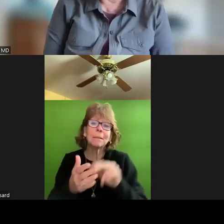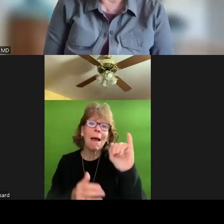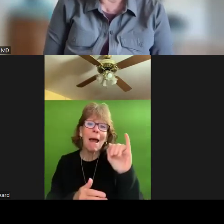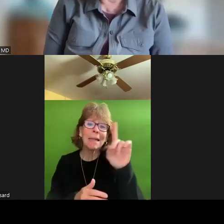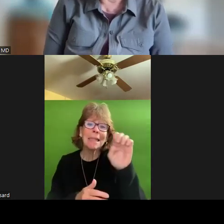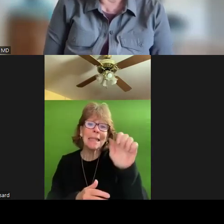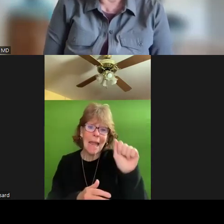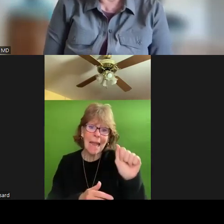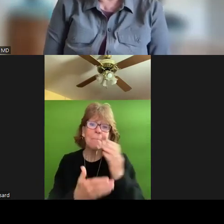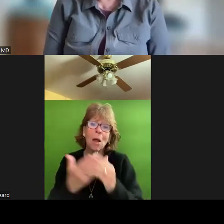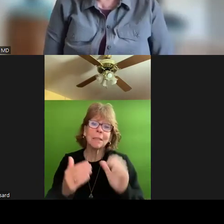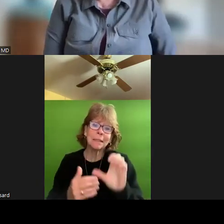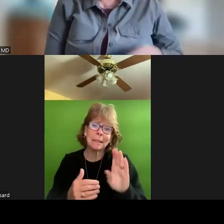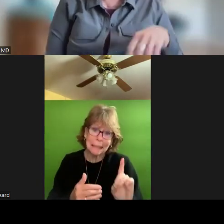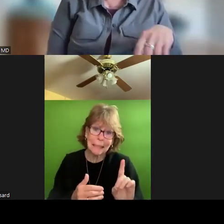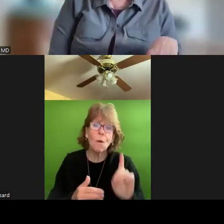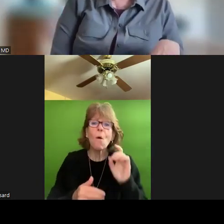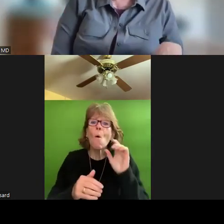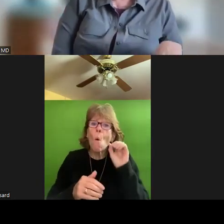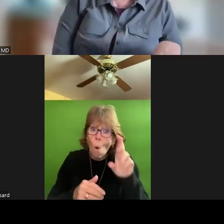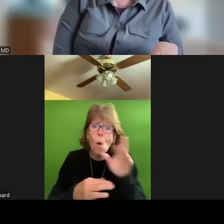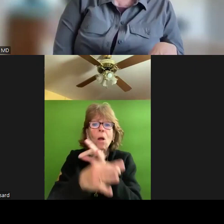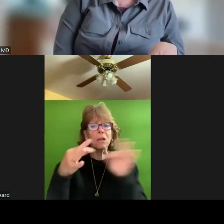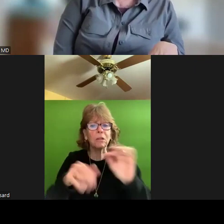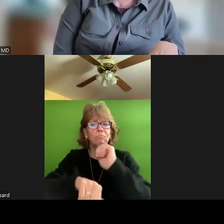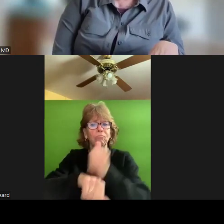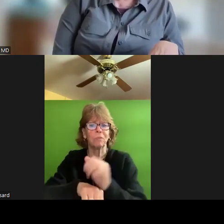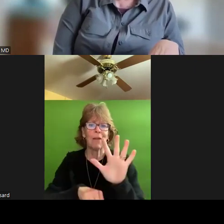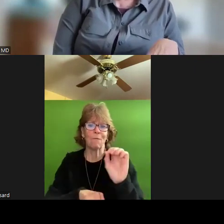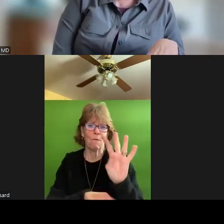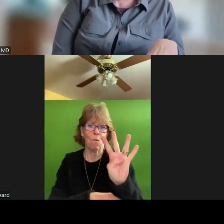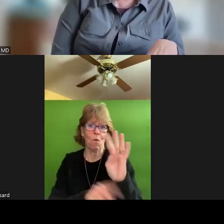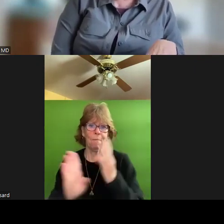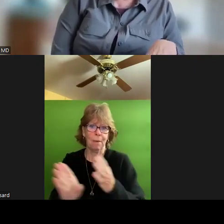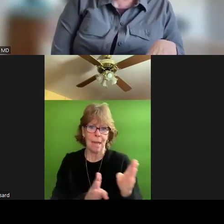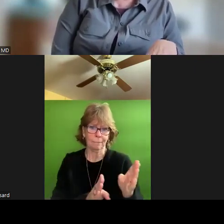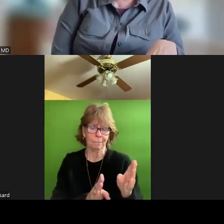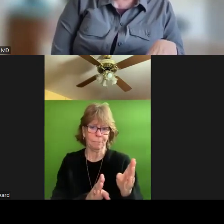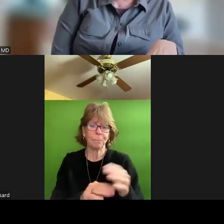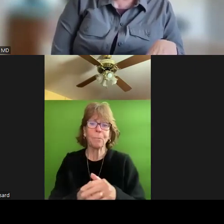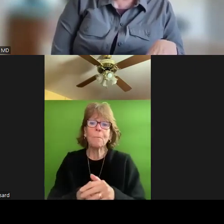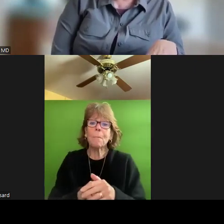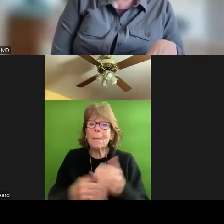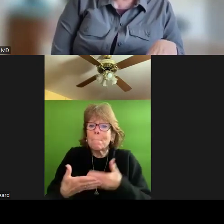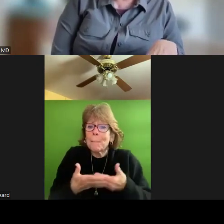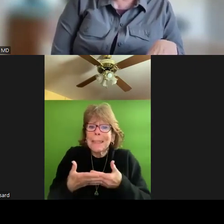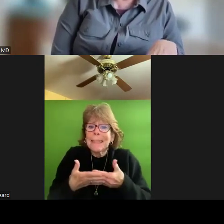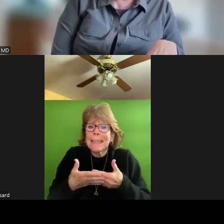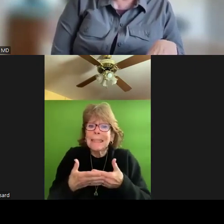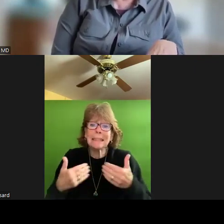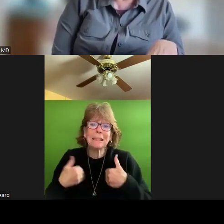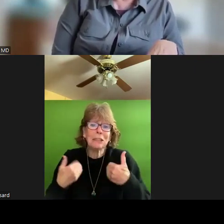or a 504 plan. Infants and young children should receive